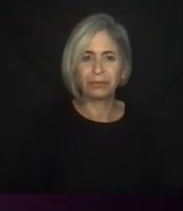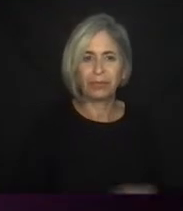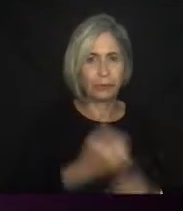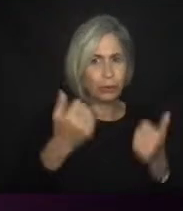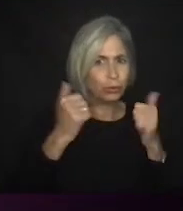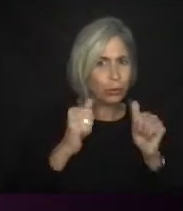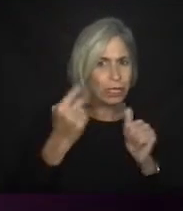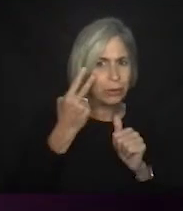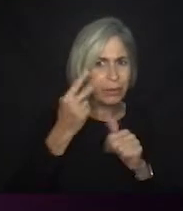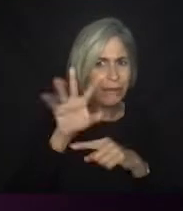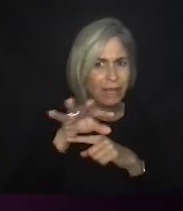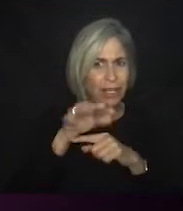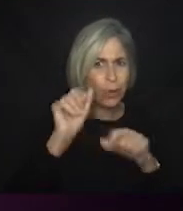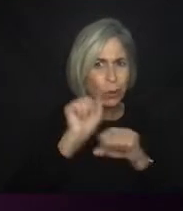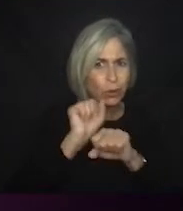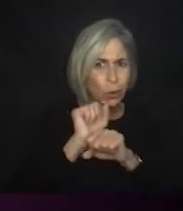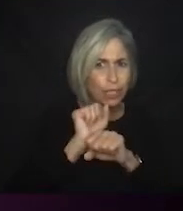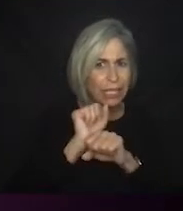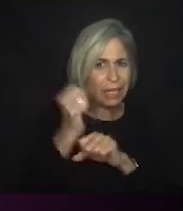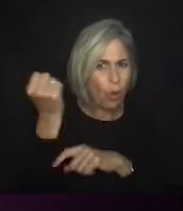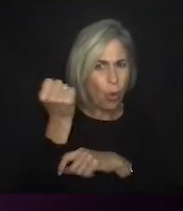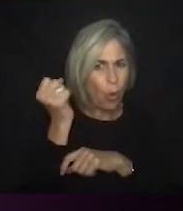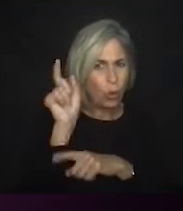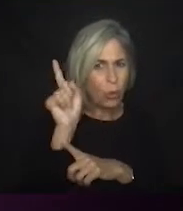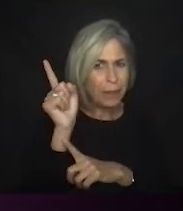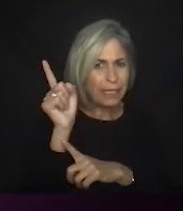Okay, that's not working. Hold on.